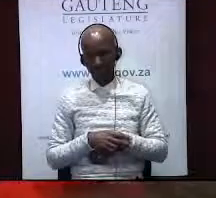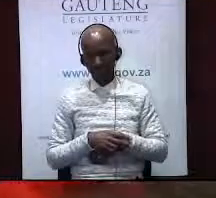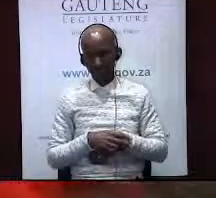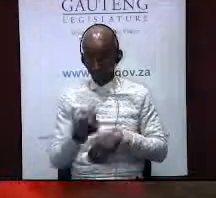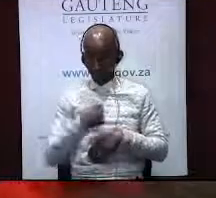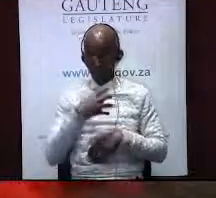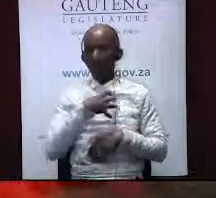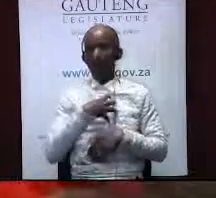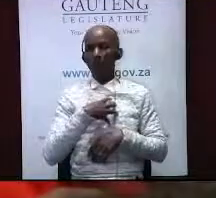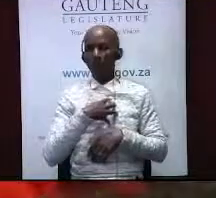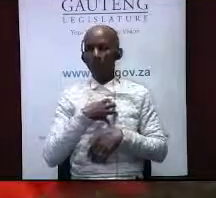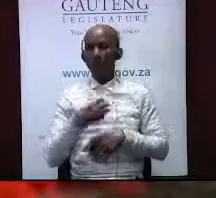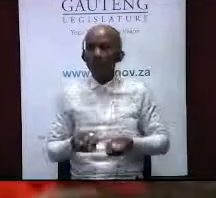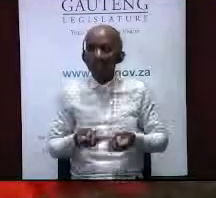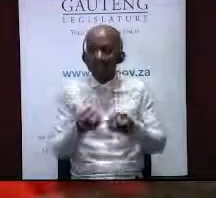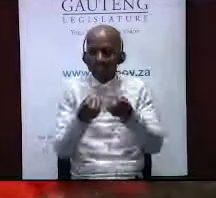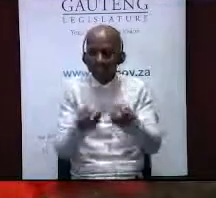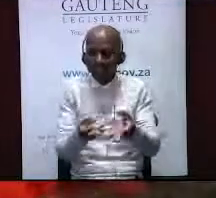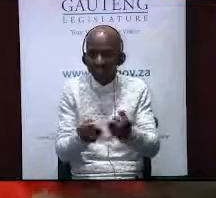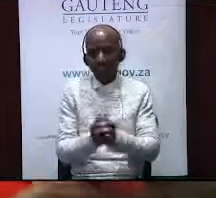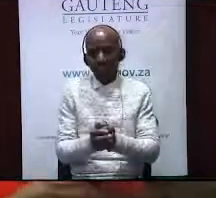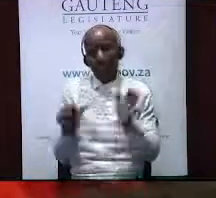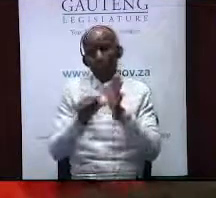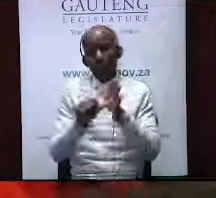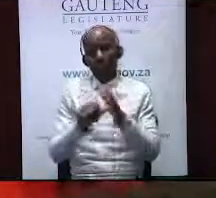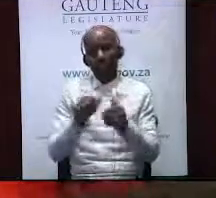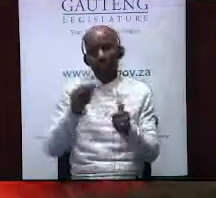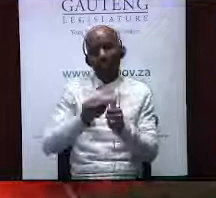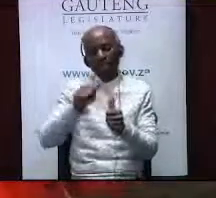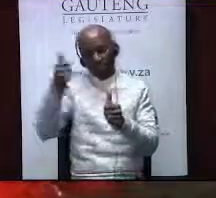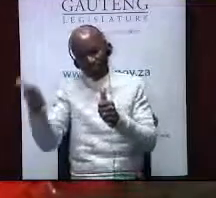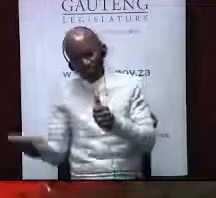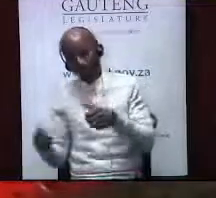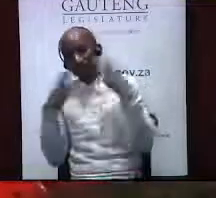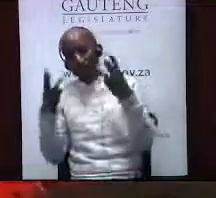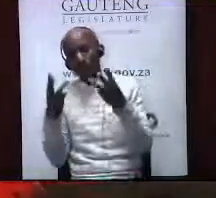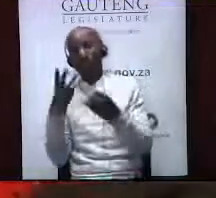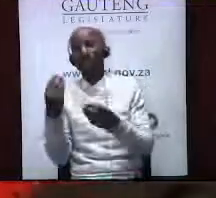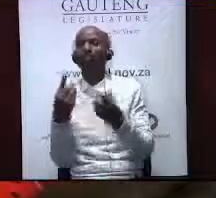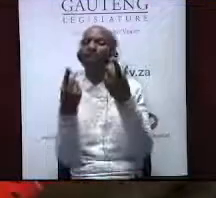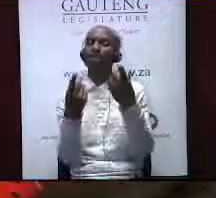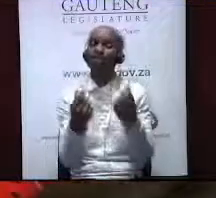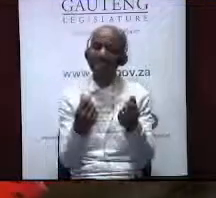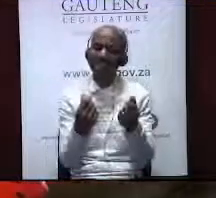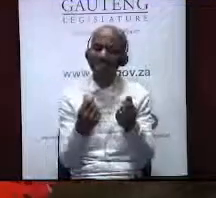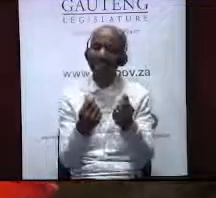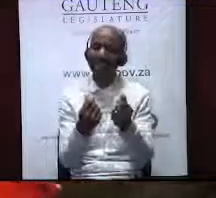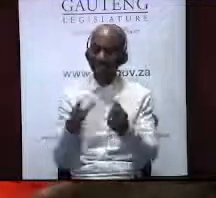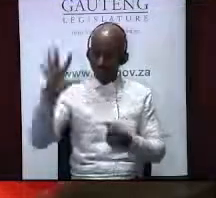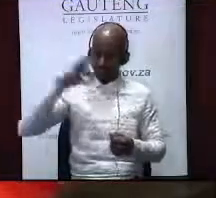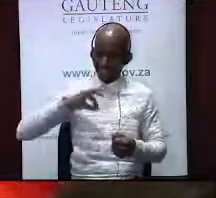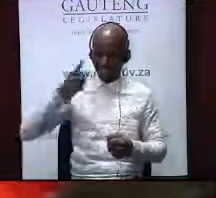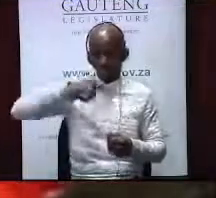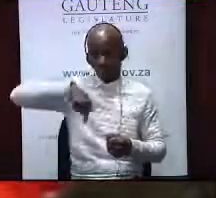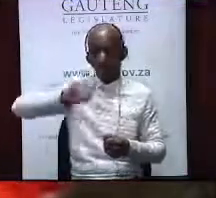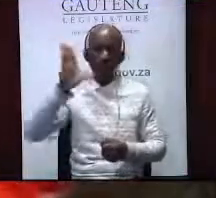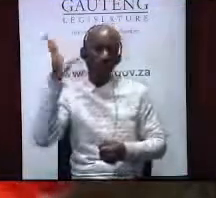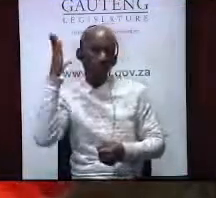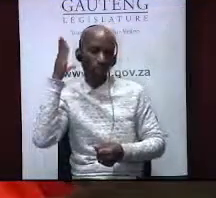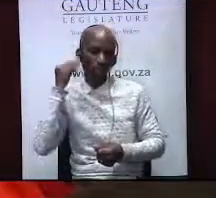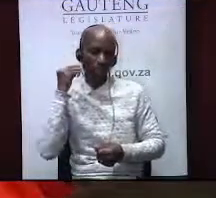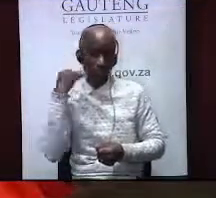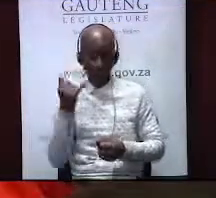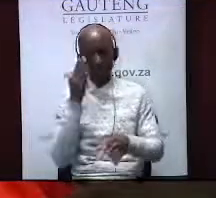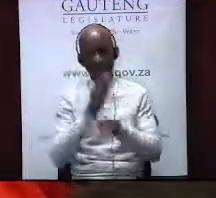on my own, gave the potential to those foreigners to get the money, to gain all of the experience, they're now